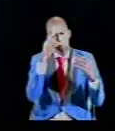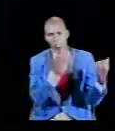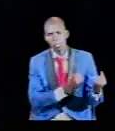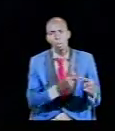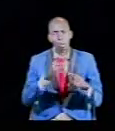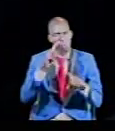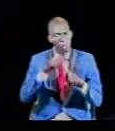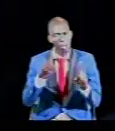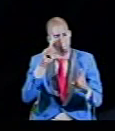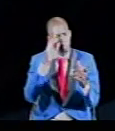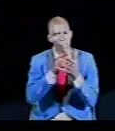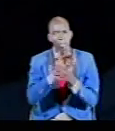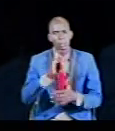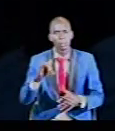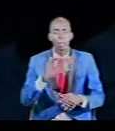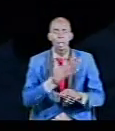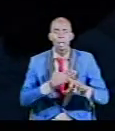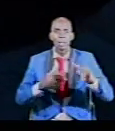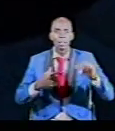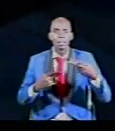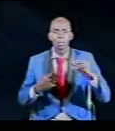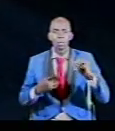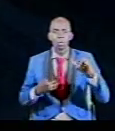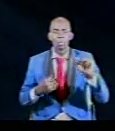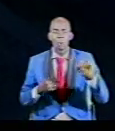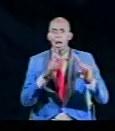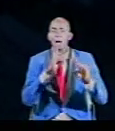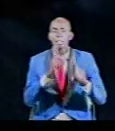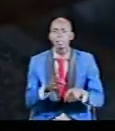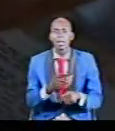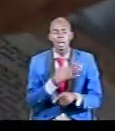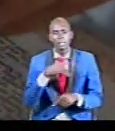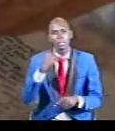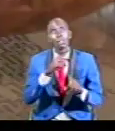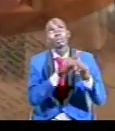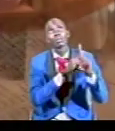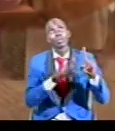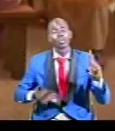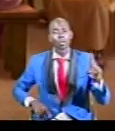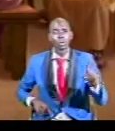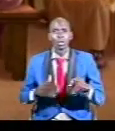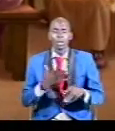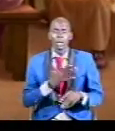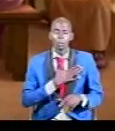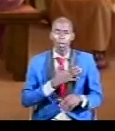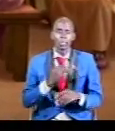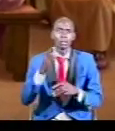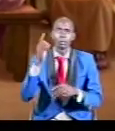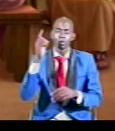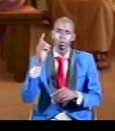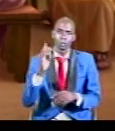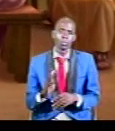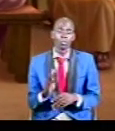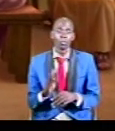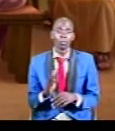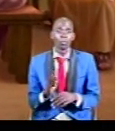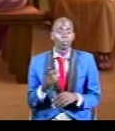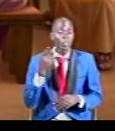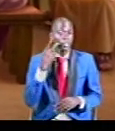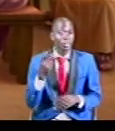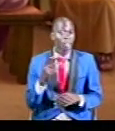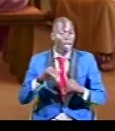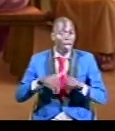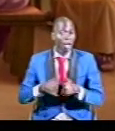Thomas answered and said unto him, my Lord and my God. Do you see how direct the Lord Jesus Christ was